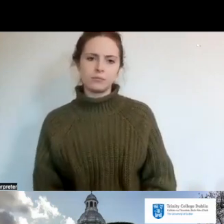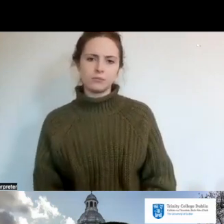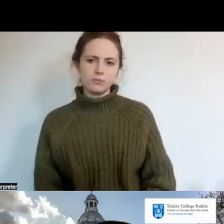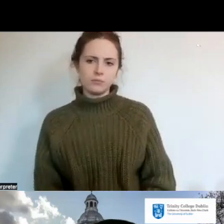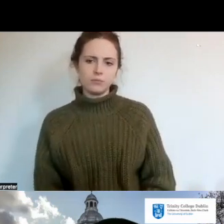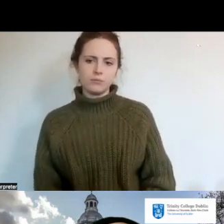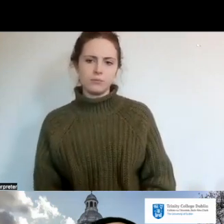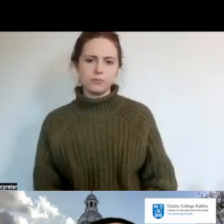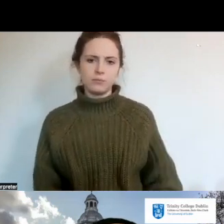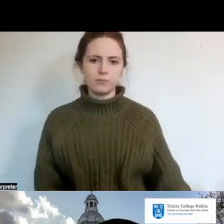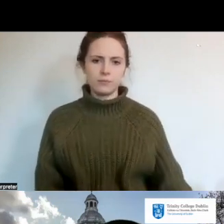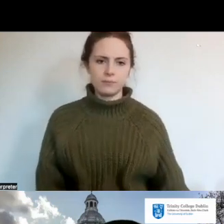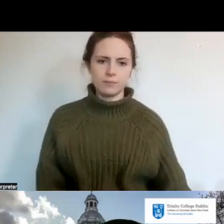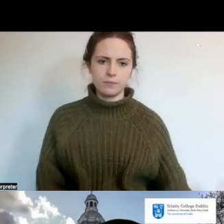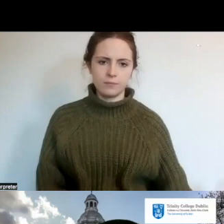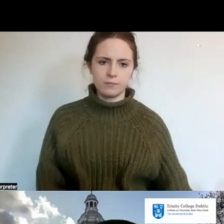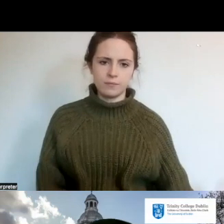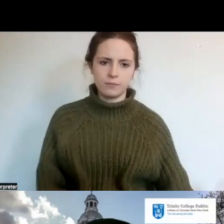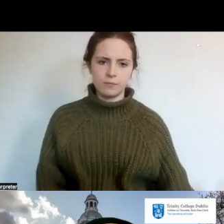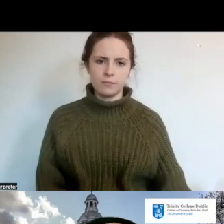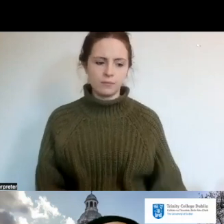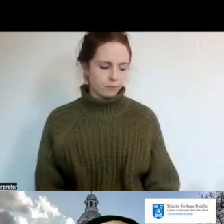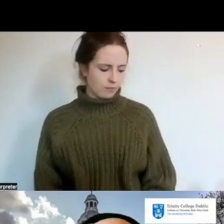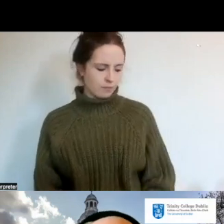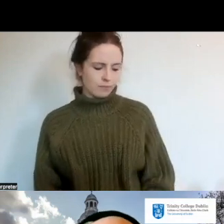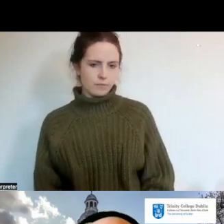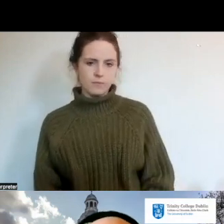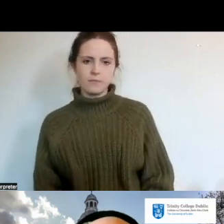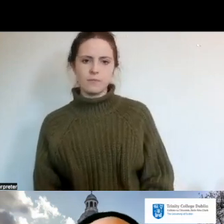The principles underpinning service that came out in the findings